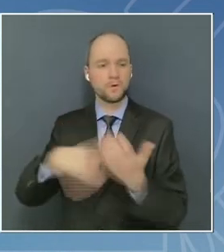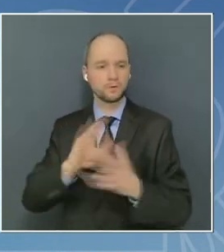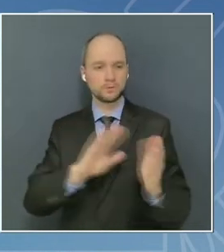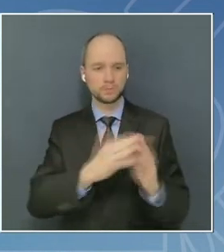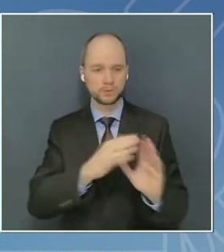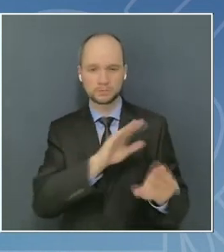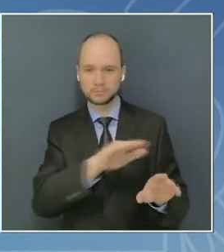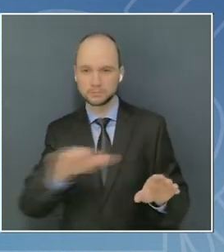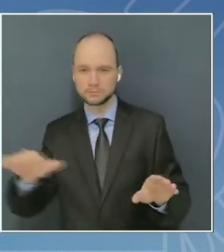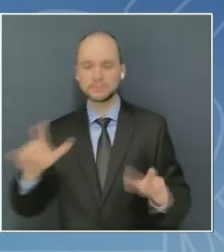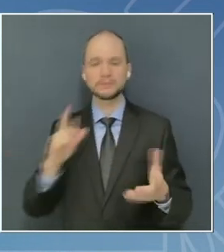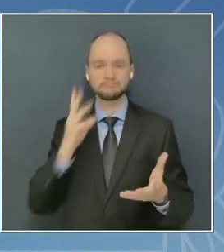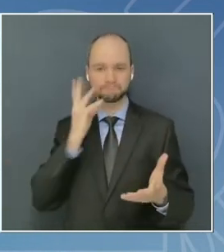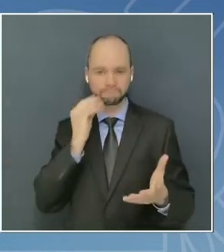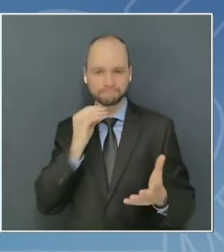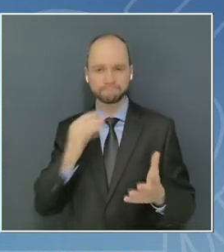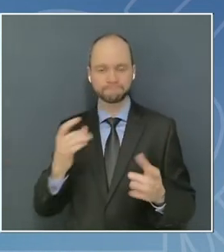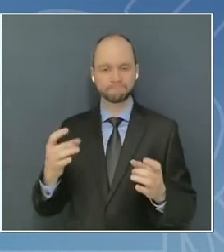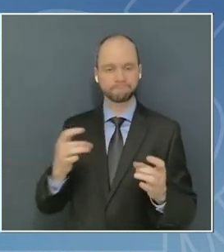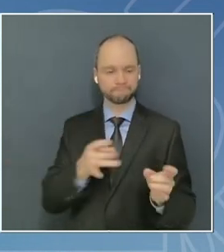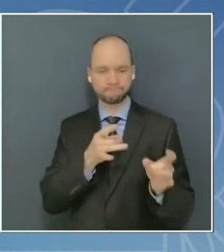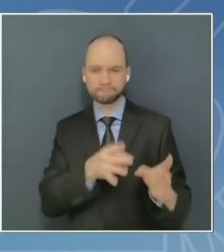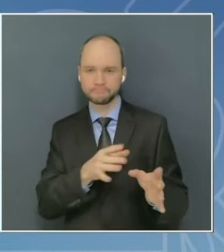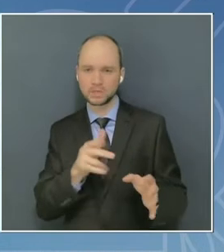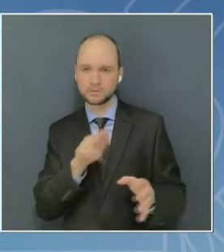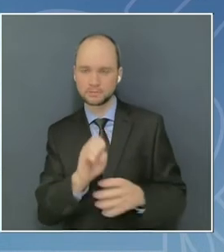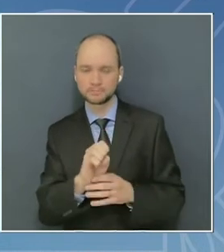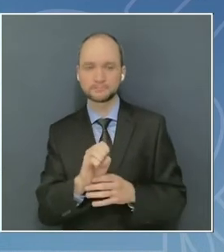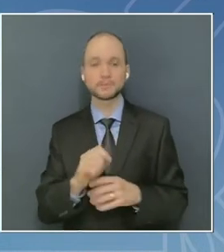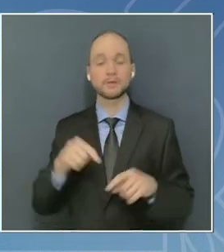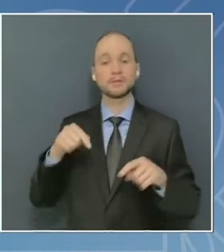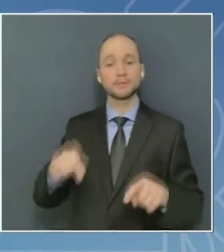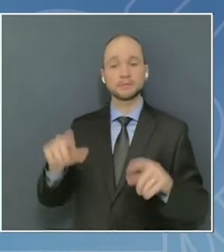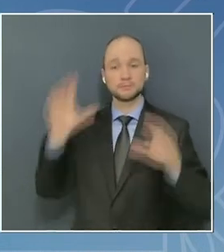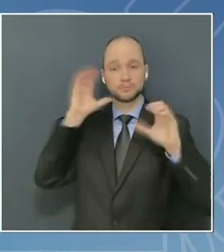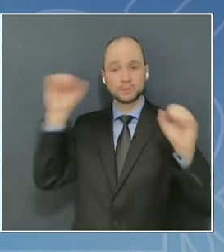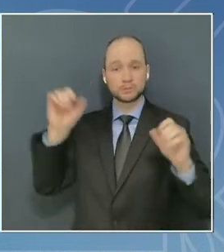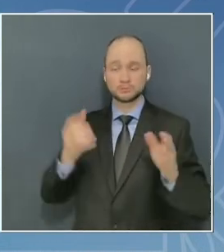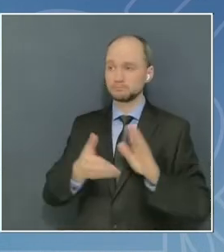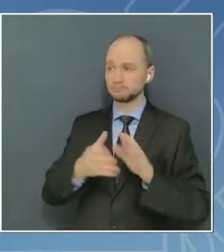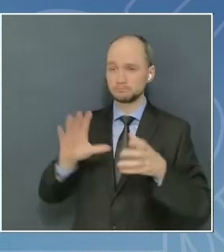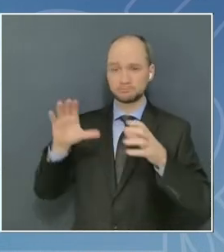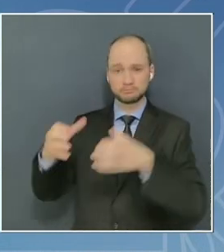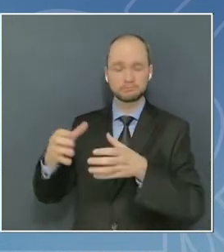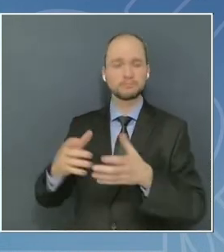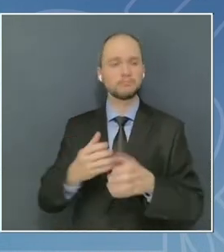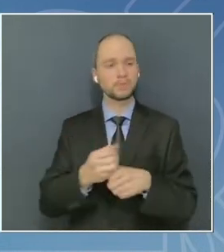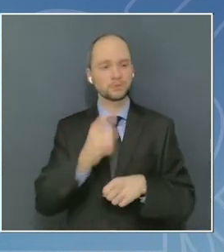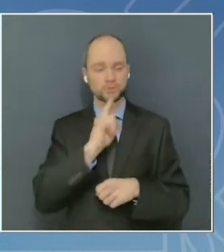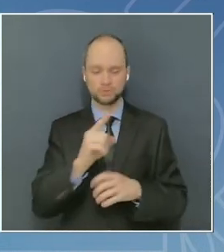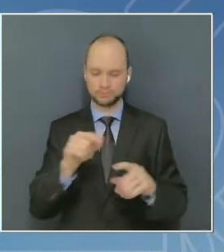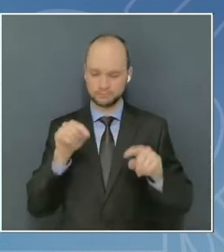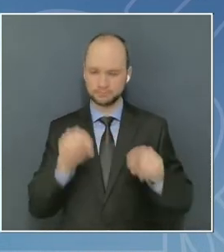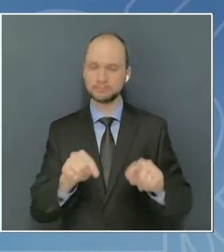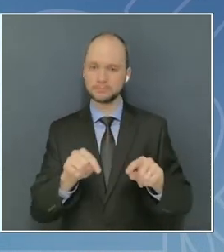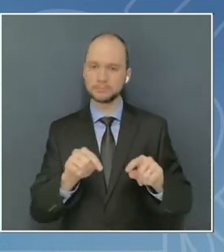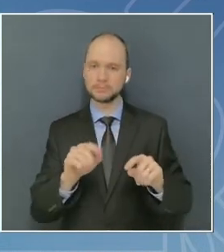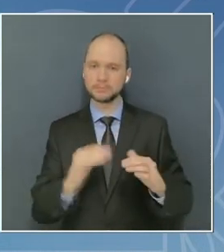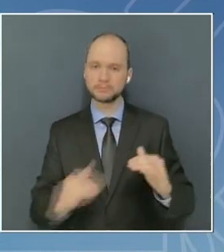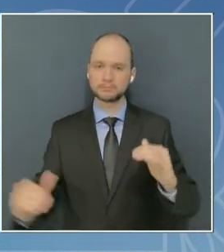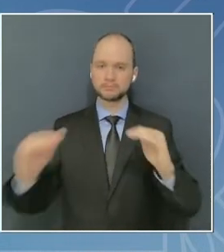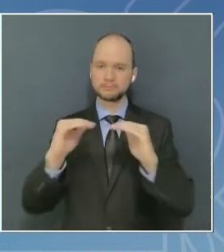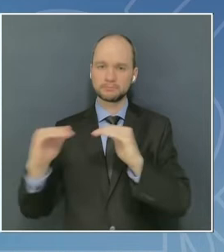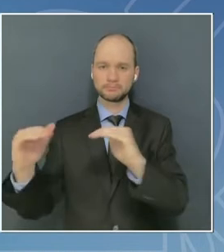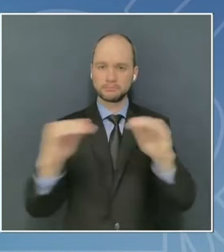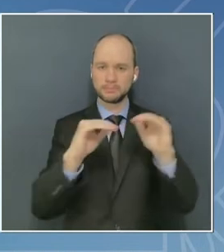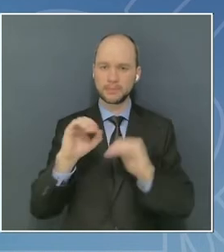very optimistic about the future under this administration, who has made it such a priority to ensure that equity is embedded in our whole of government response